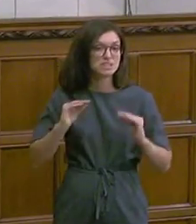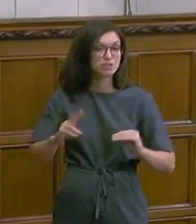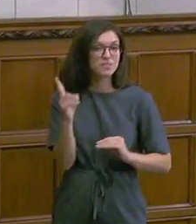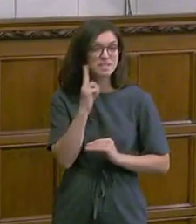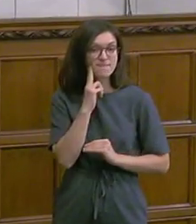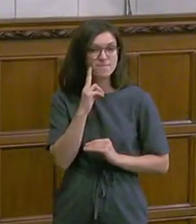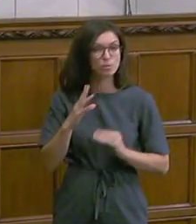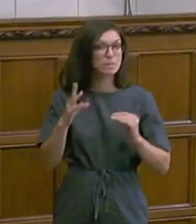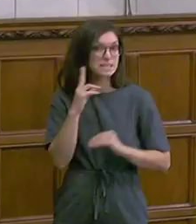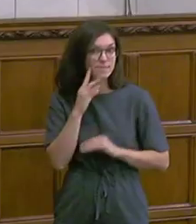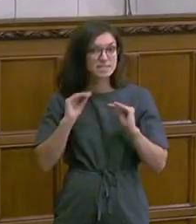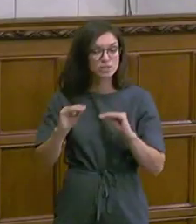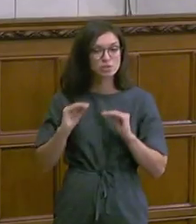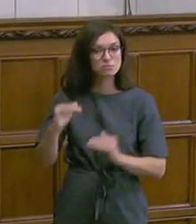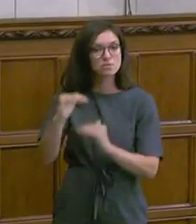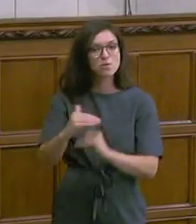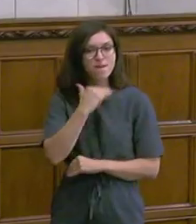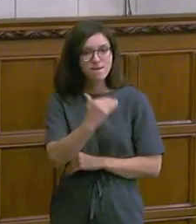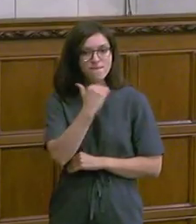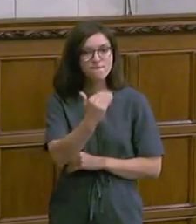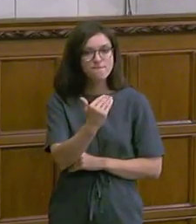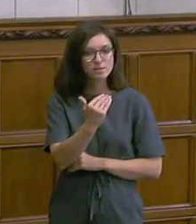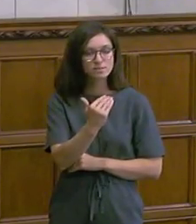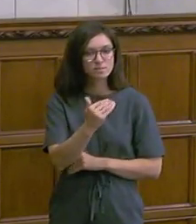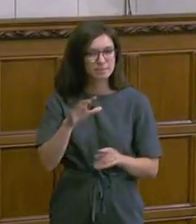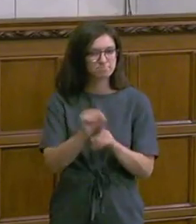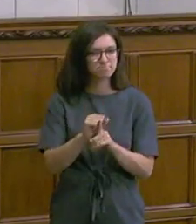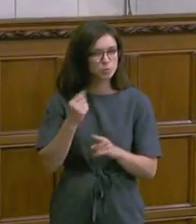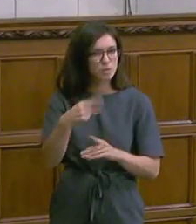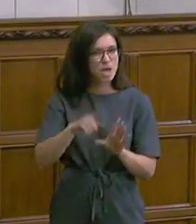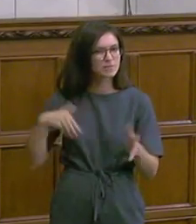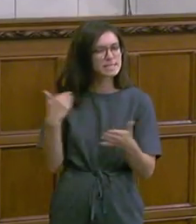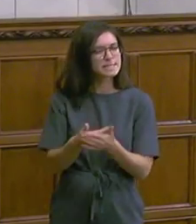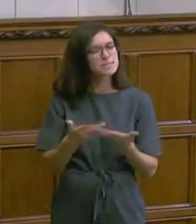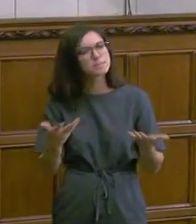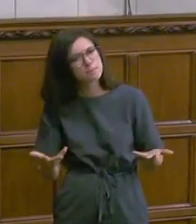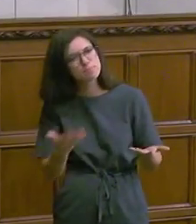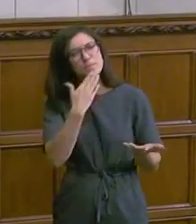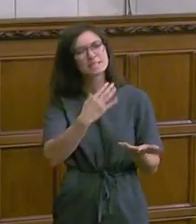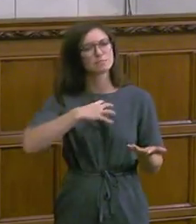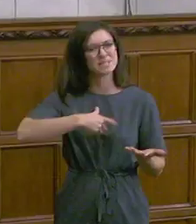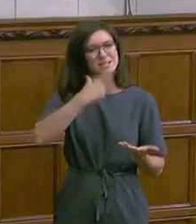So instead of yet another review to give the appearance of doing something, can the Minister please